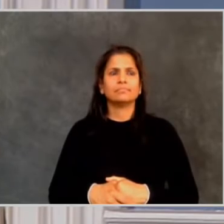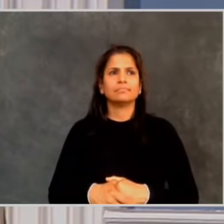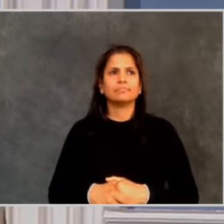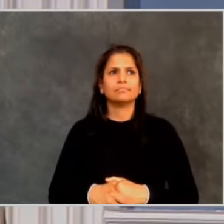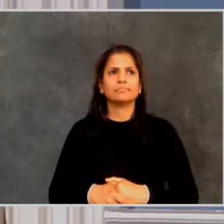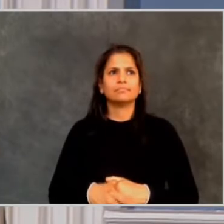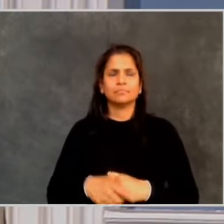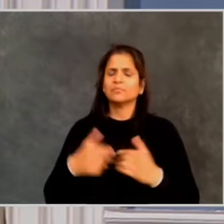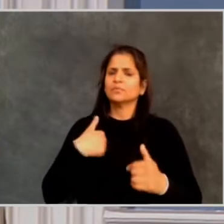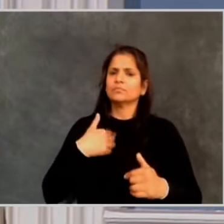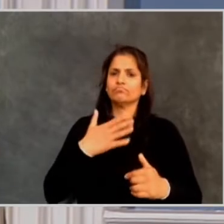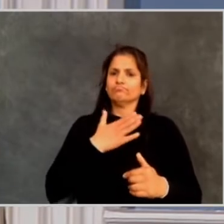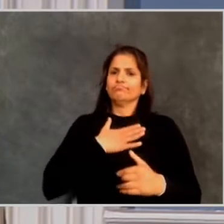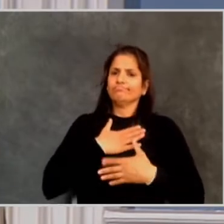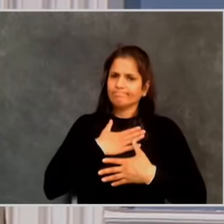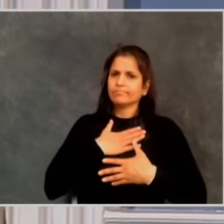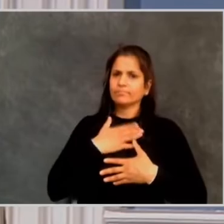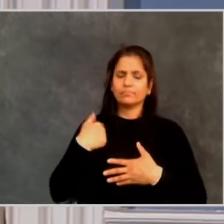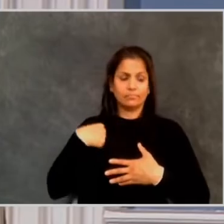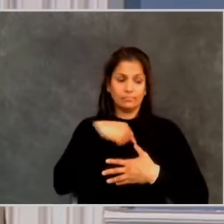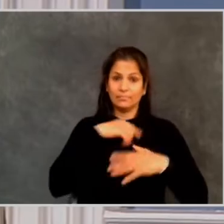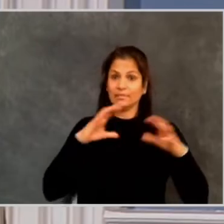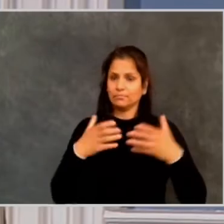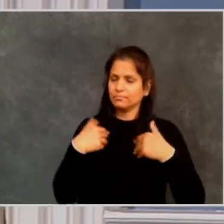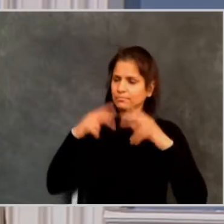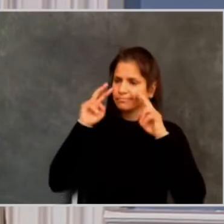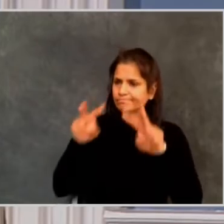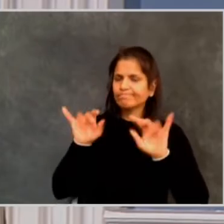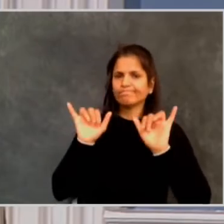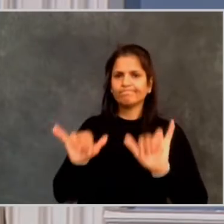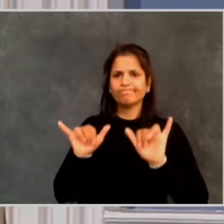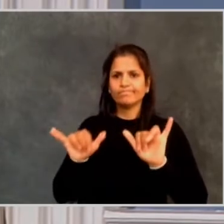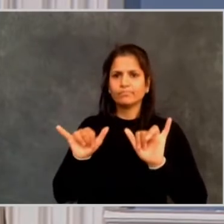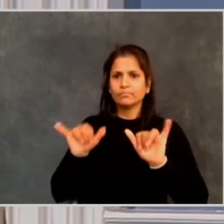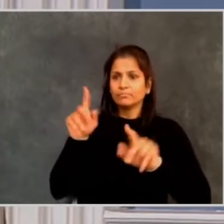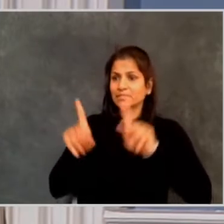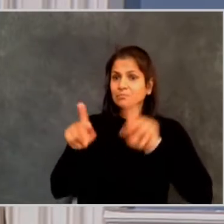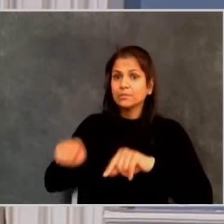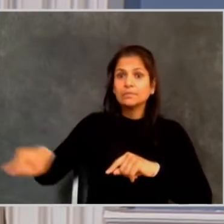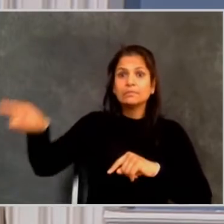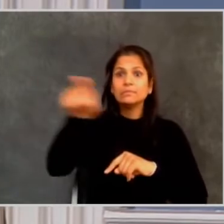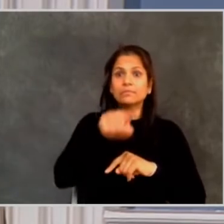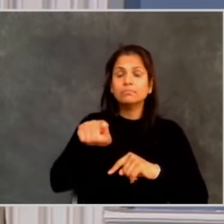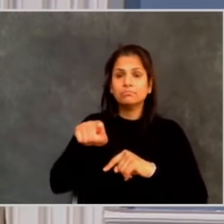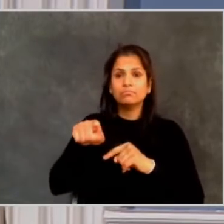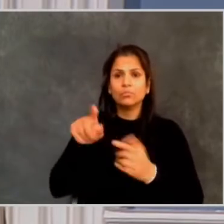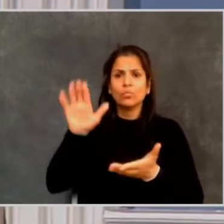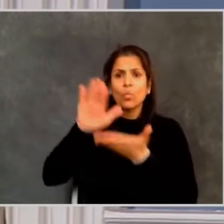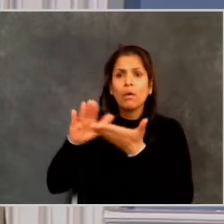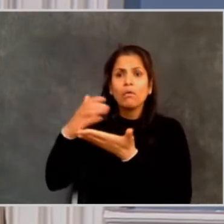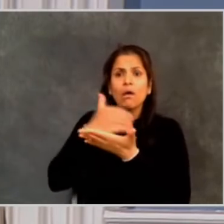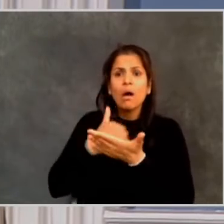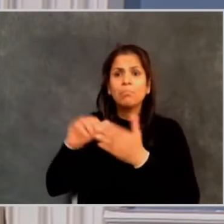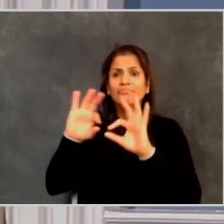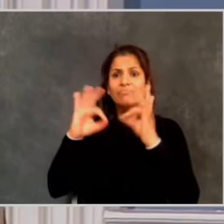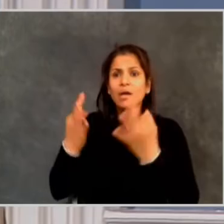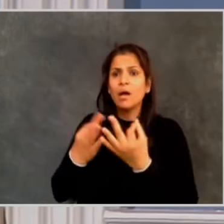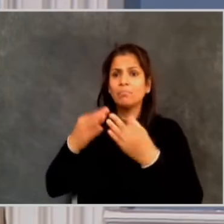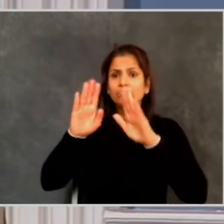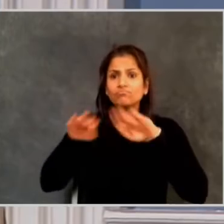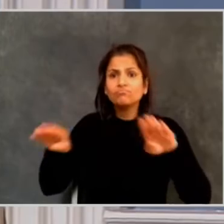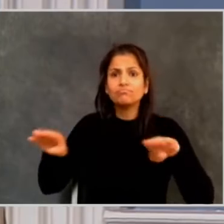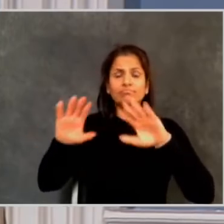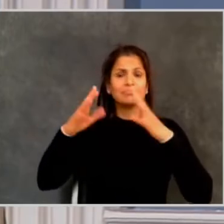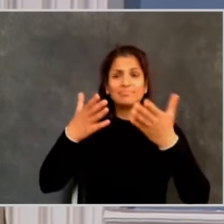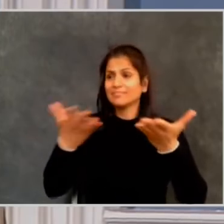issues related potentially to immigration status and the mixed immigration status households that we have here in